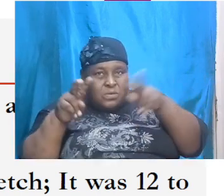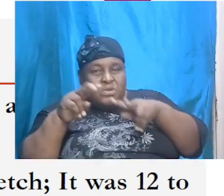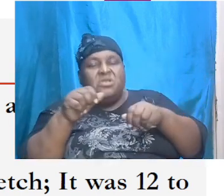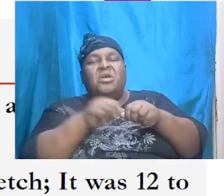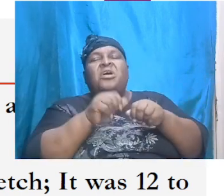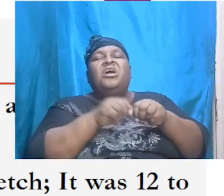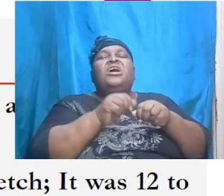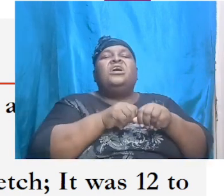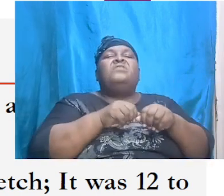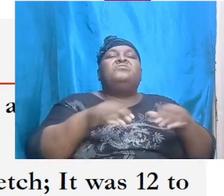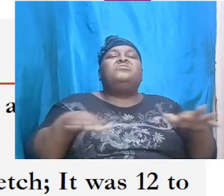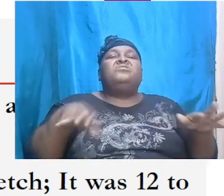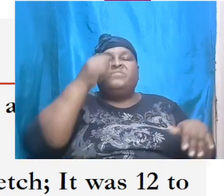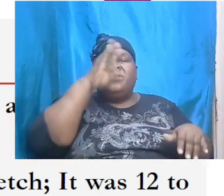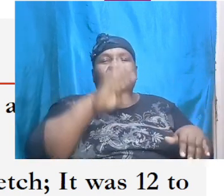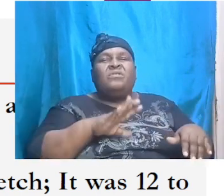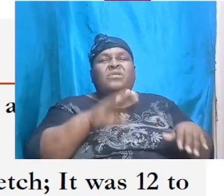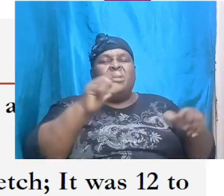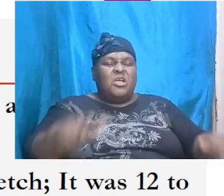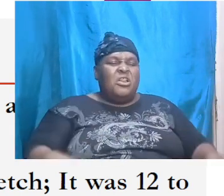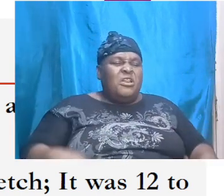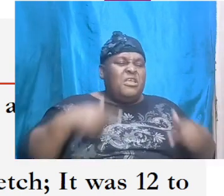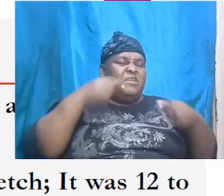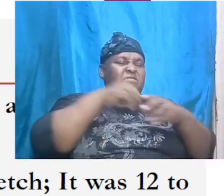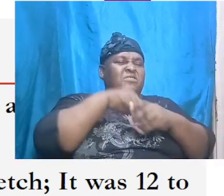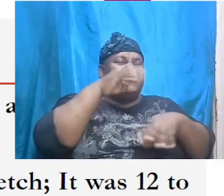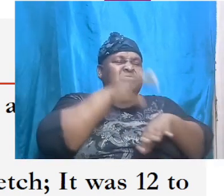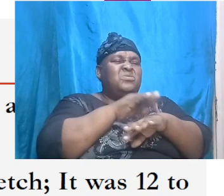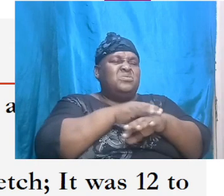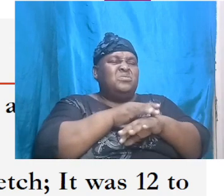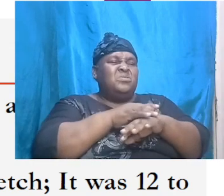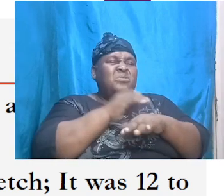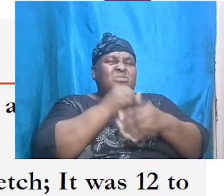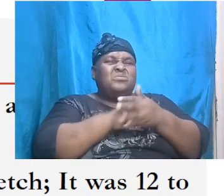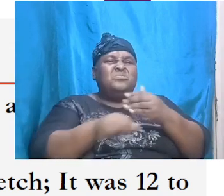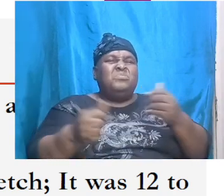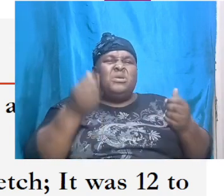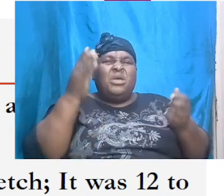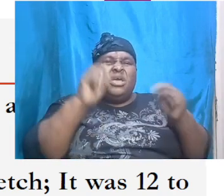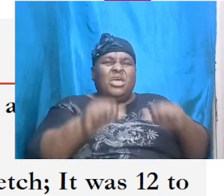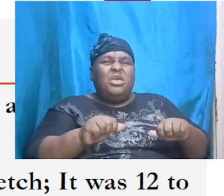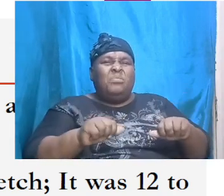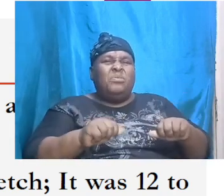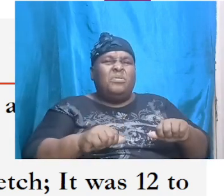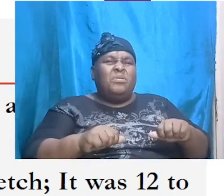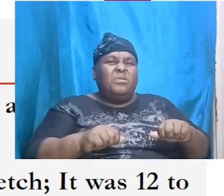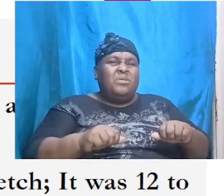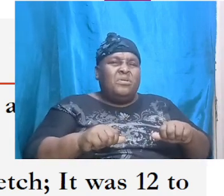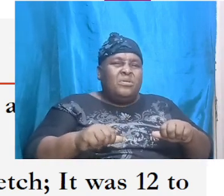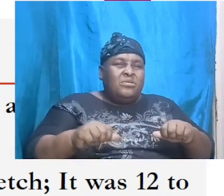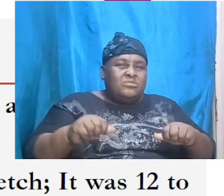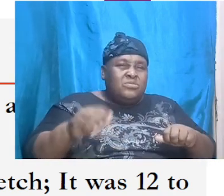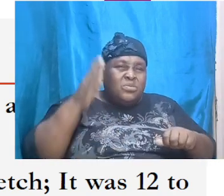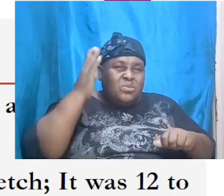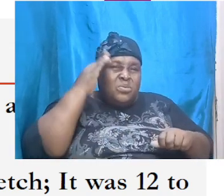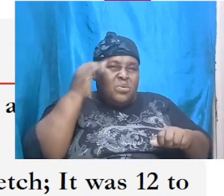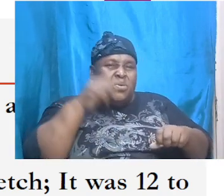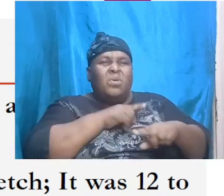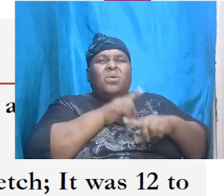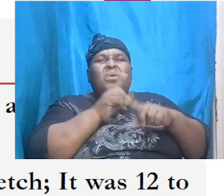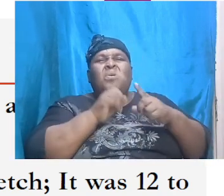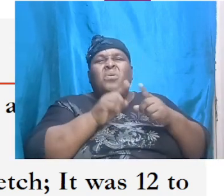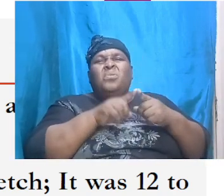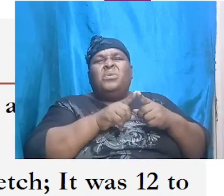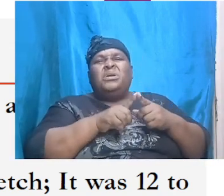who walks the face of this earth should be able to detect when a foreign object is coming towards the body. That is why a lot of times people get